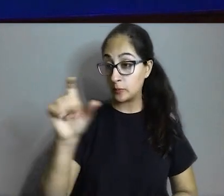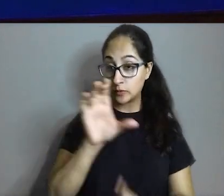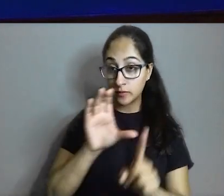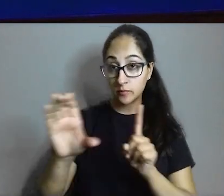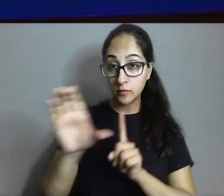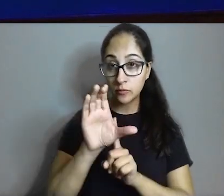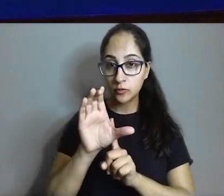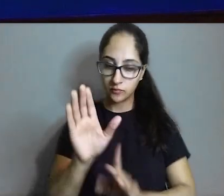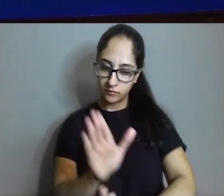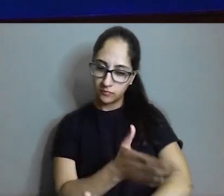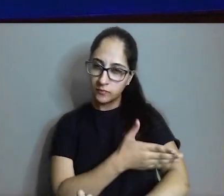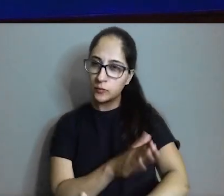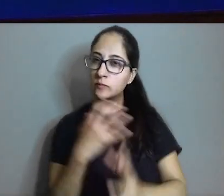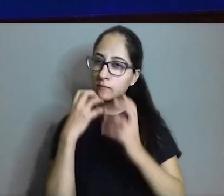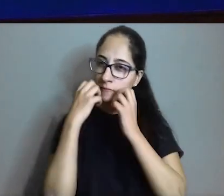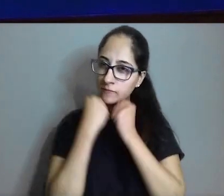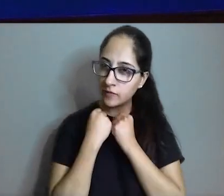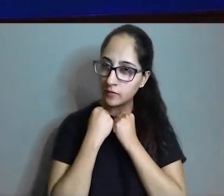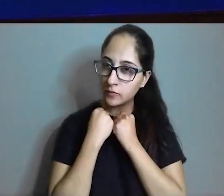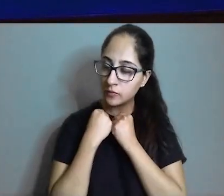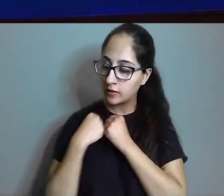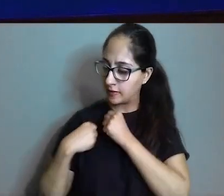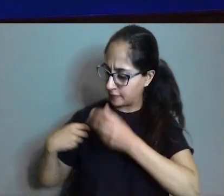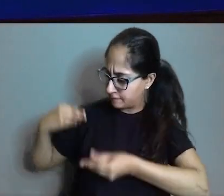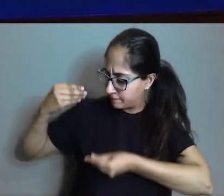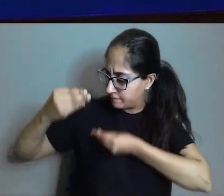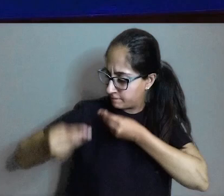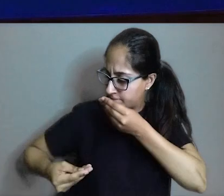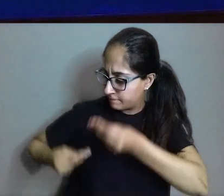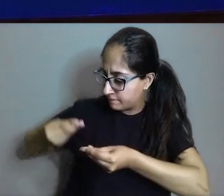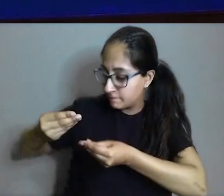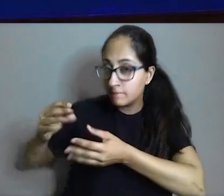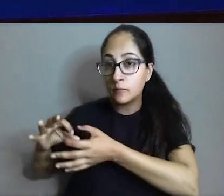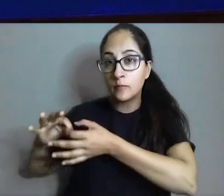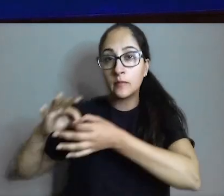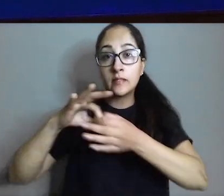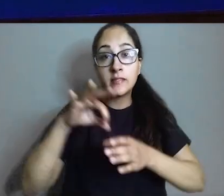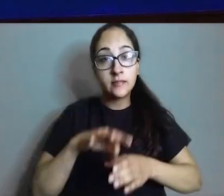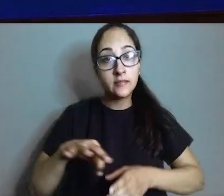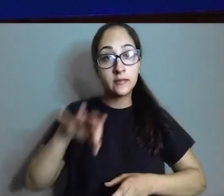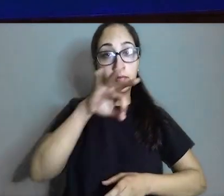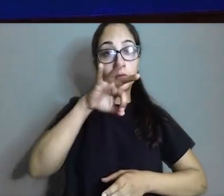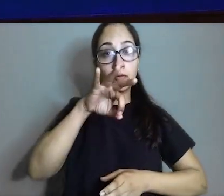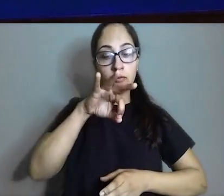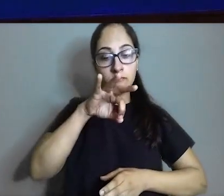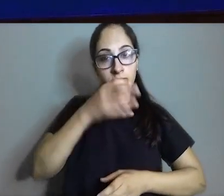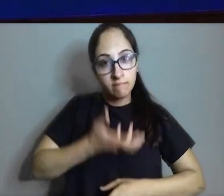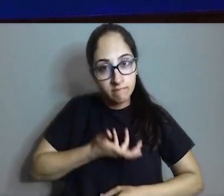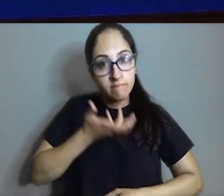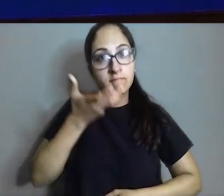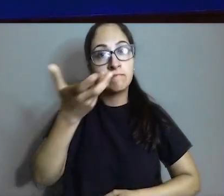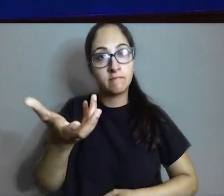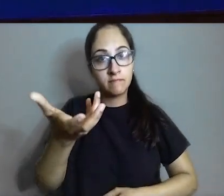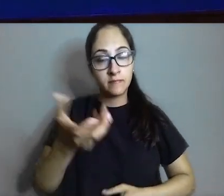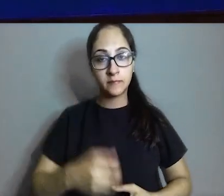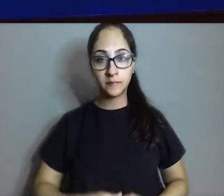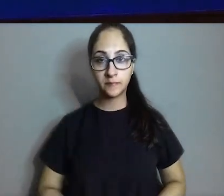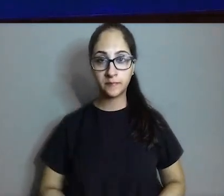has long embraced musical language as an elemental expression of human spirituality.